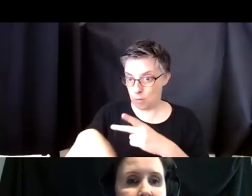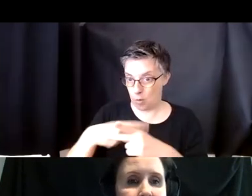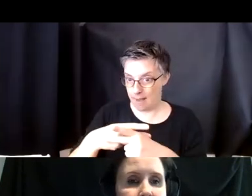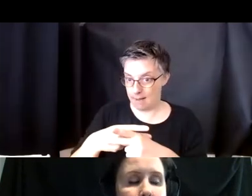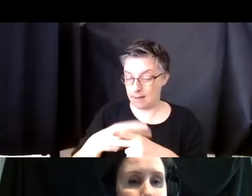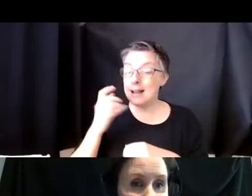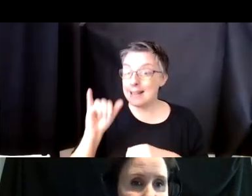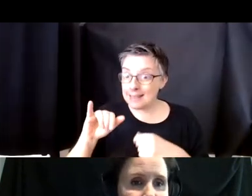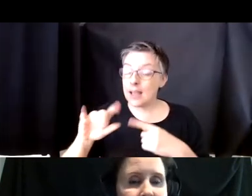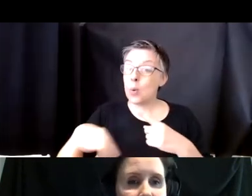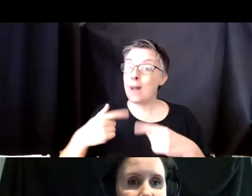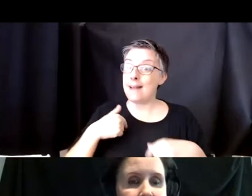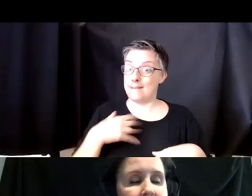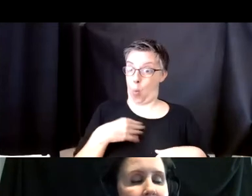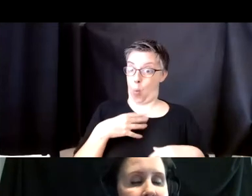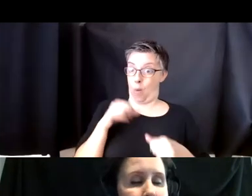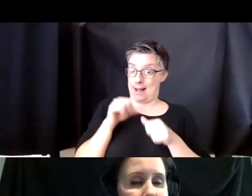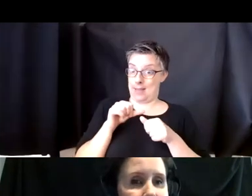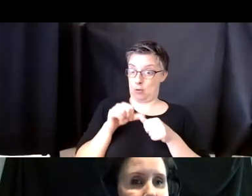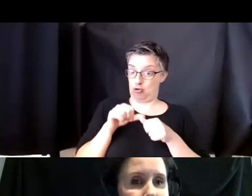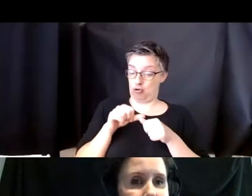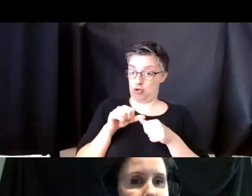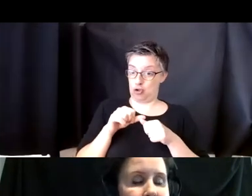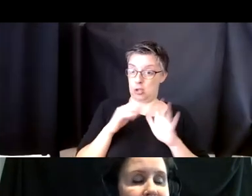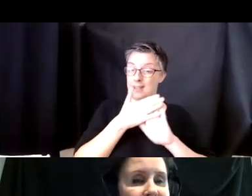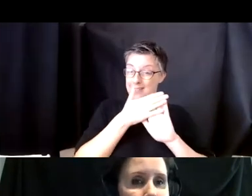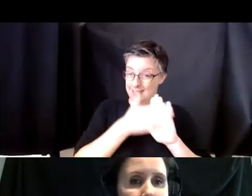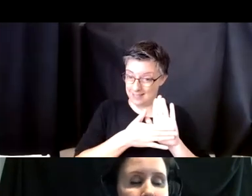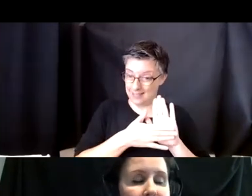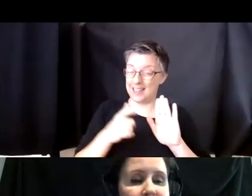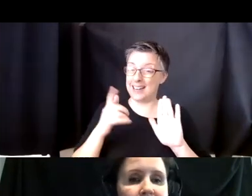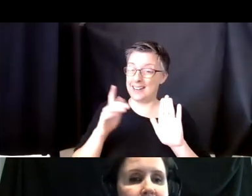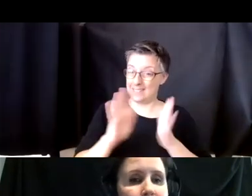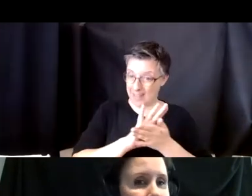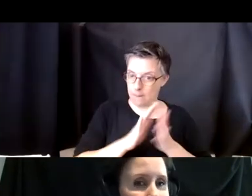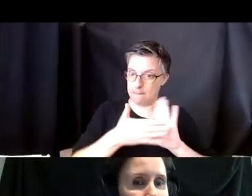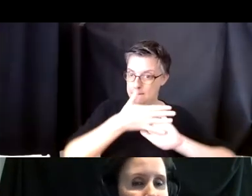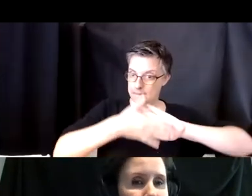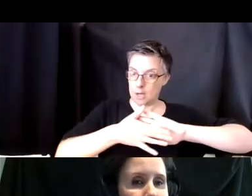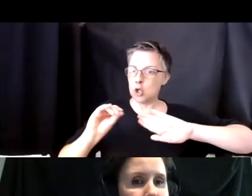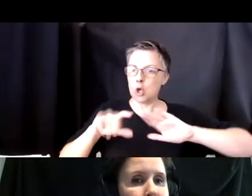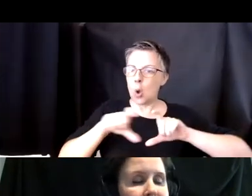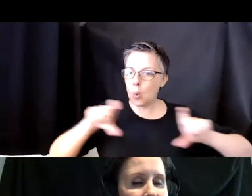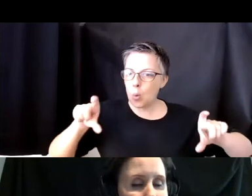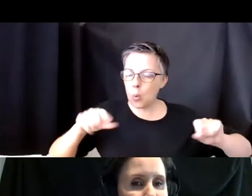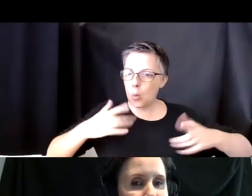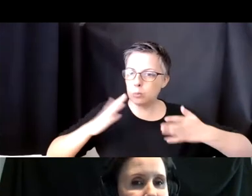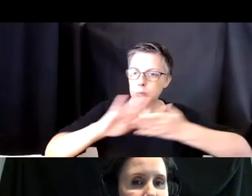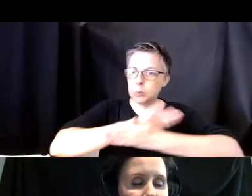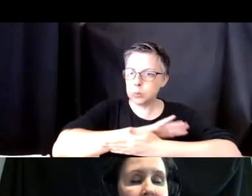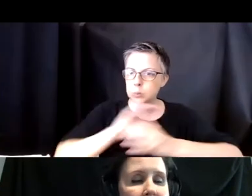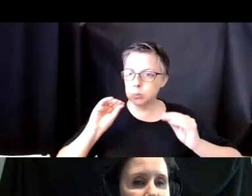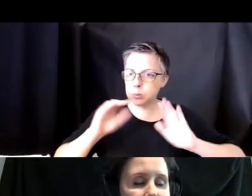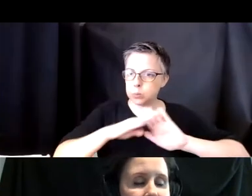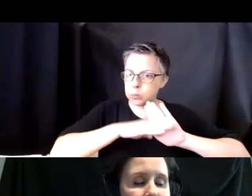when it's having white font against the background of the film, but there is no solid background between the caption